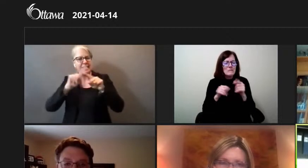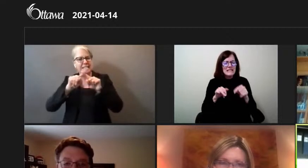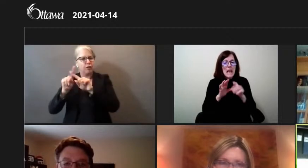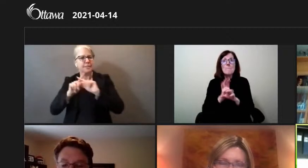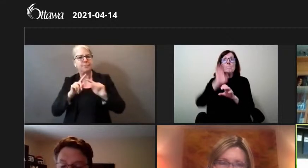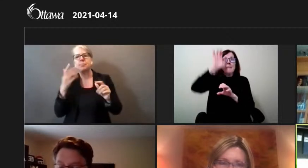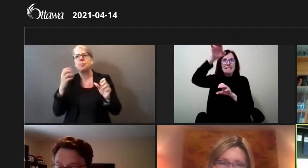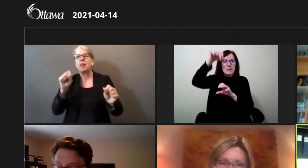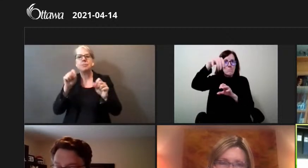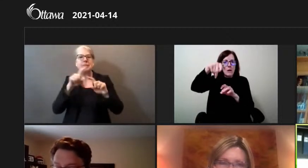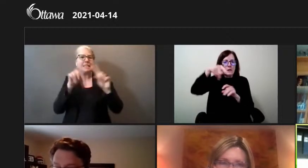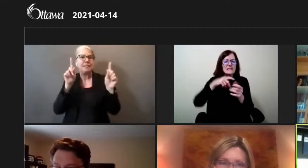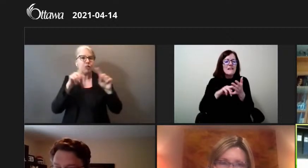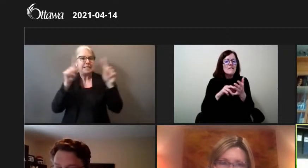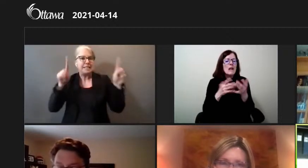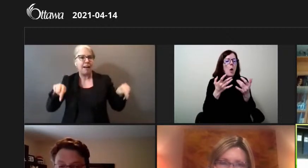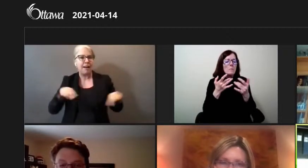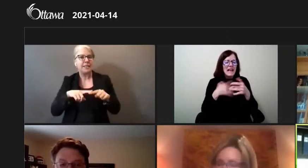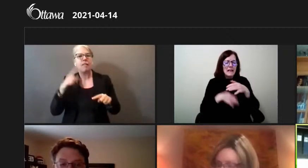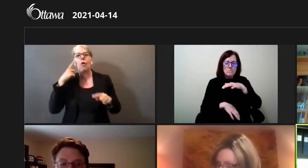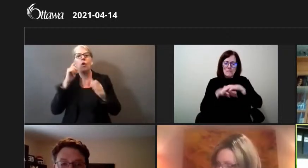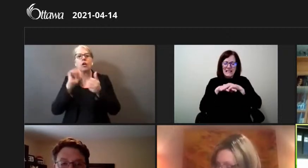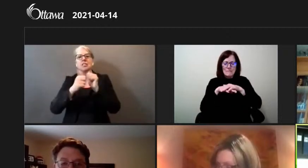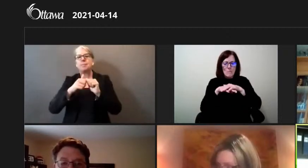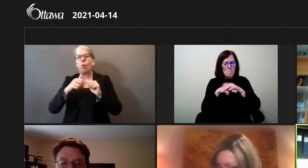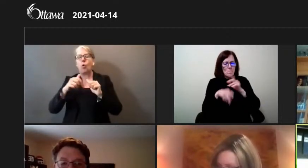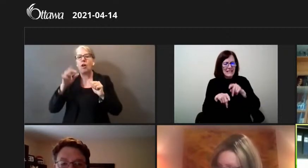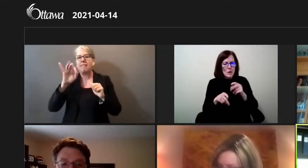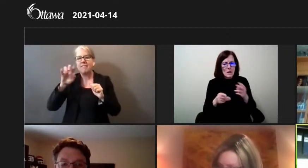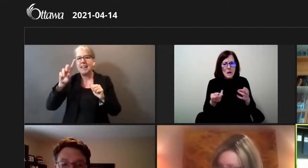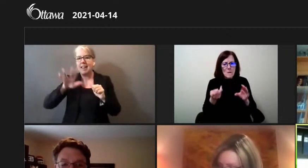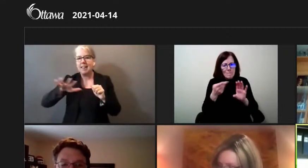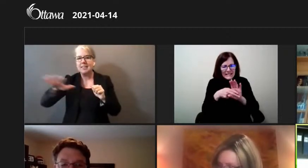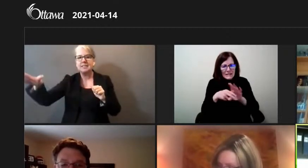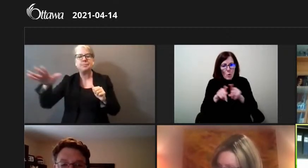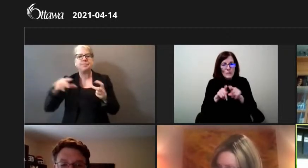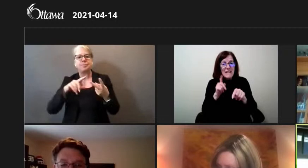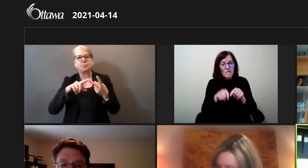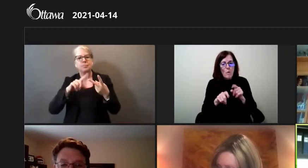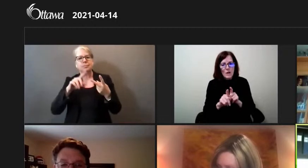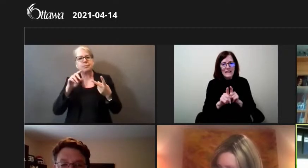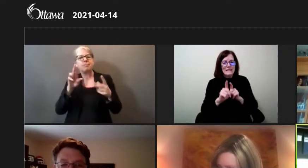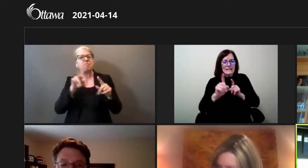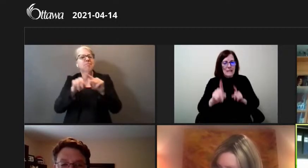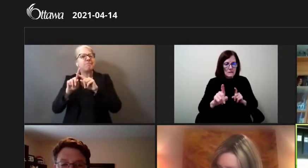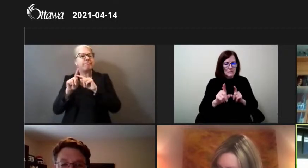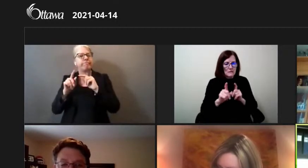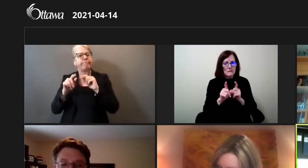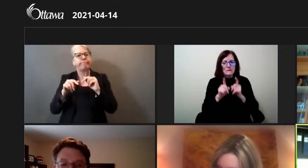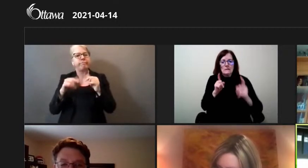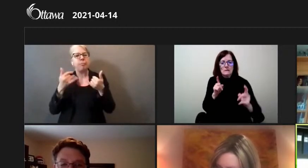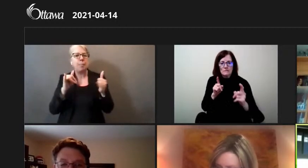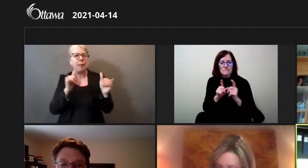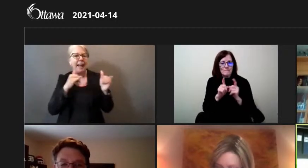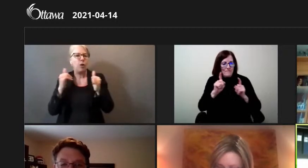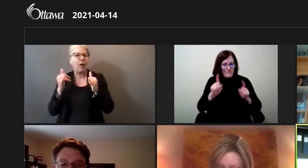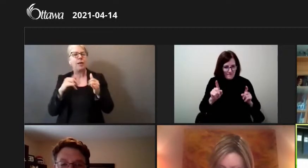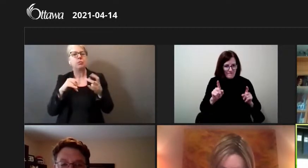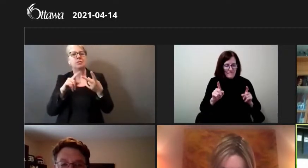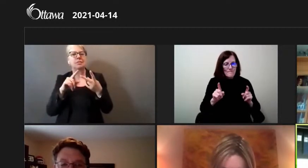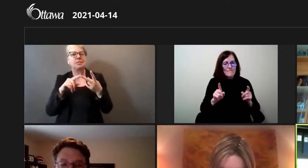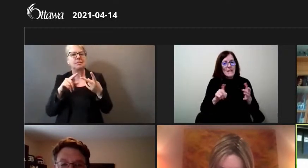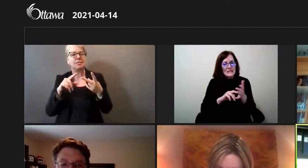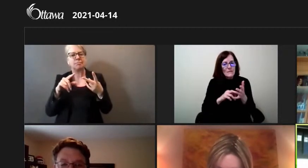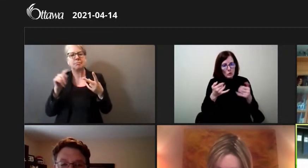sign for sports fields or for various amenities, playground areas of the park. So we're just